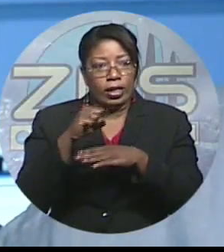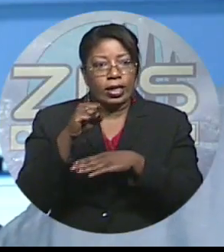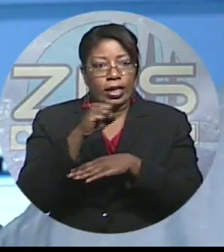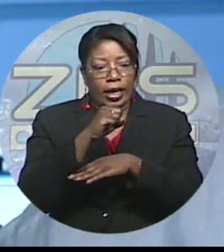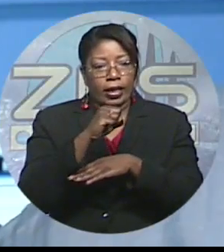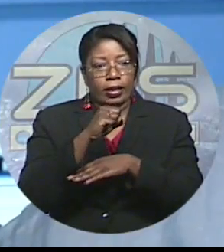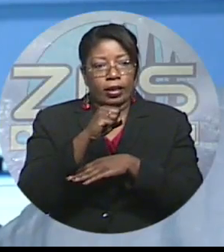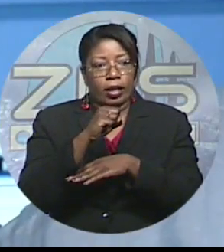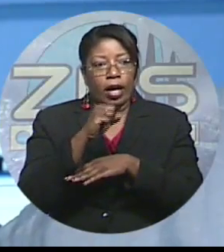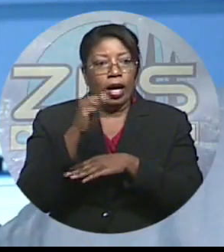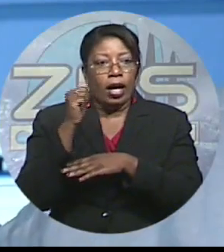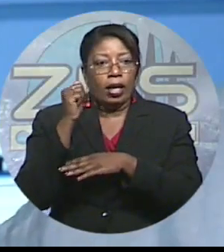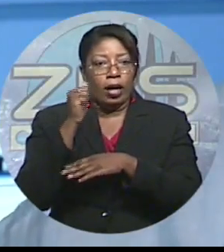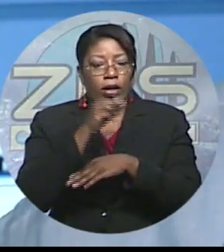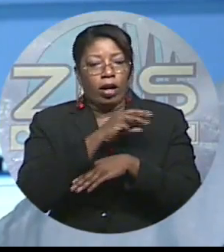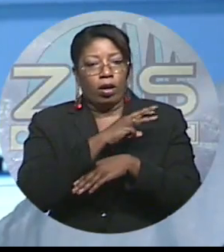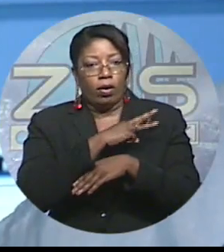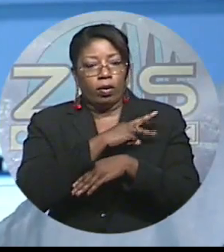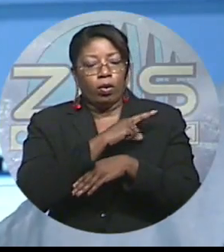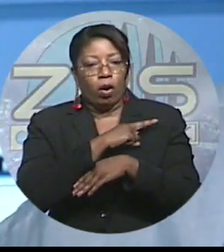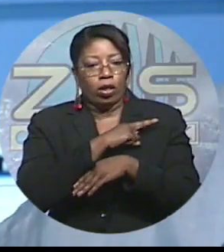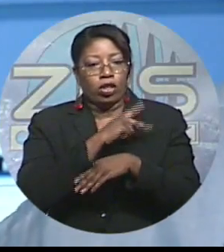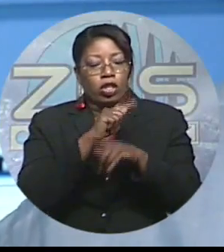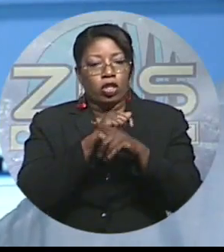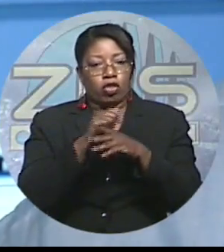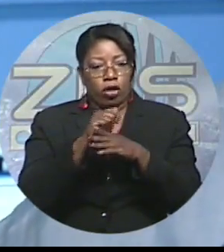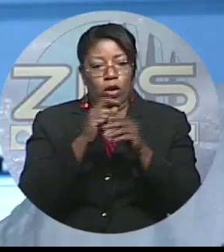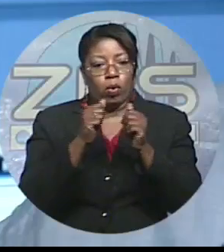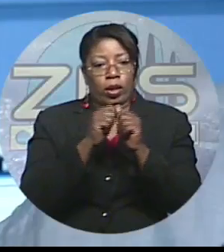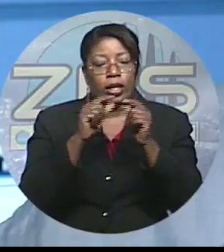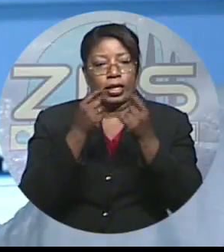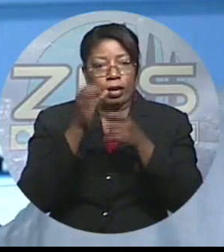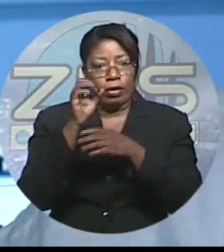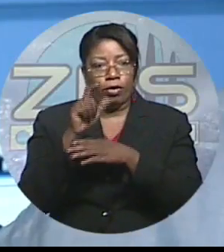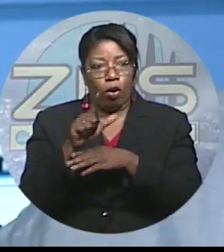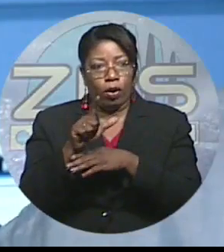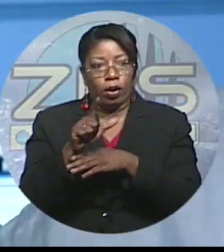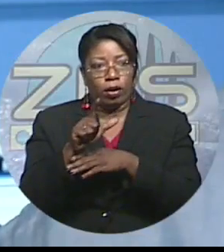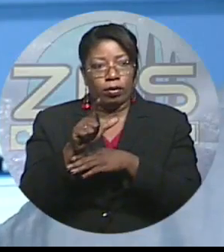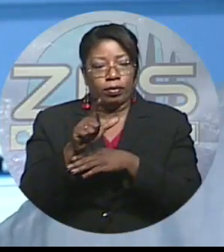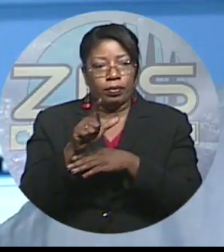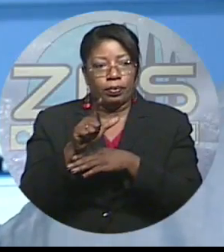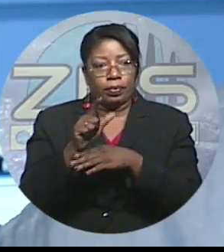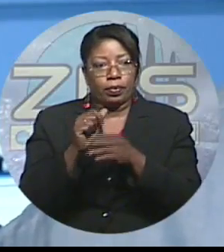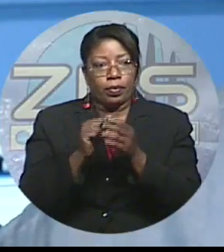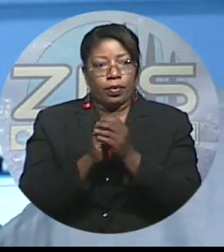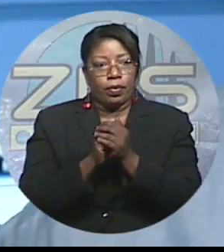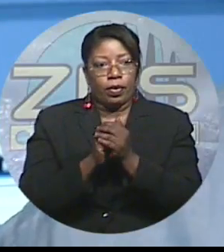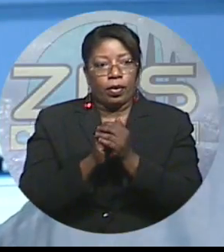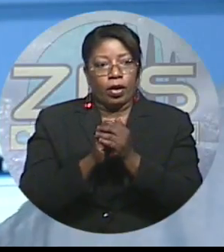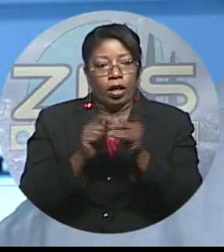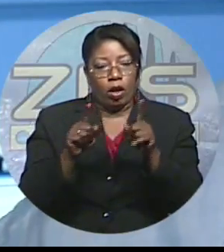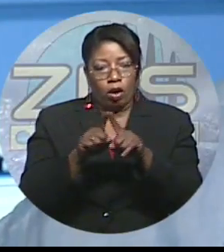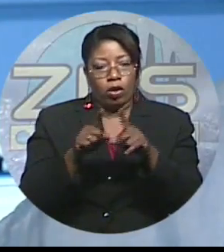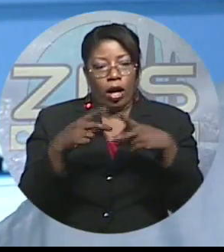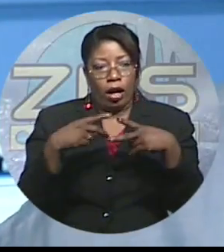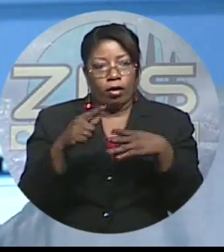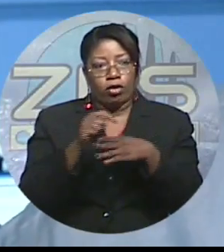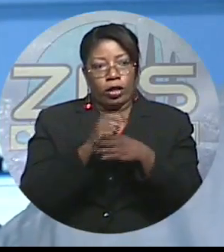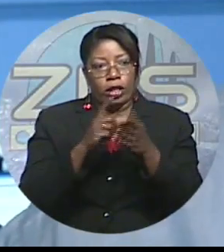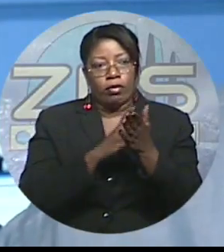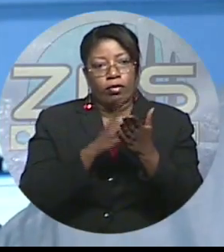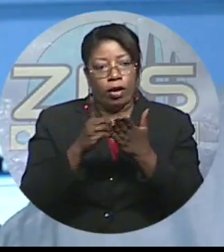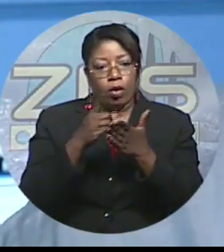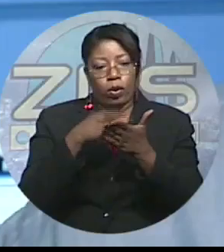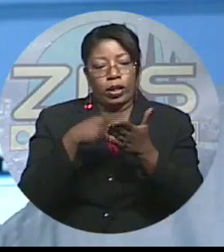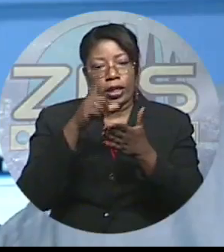with a team in Orlando, Florida. So our swimmers certainly haven't lacked the exposure as well as the training and development. And all they really need